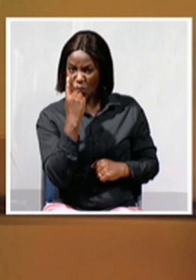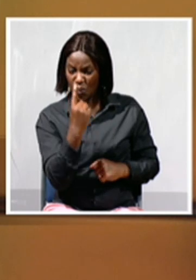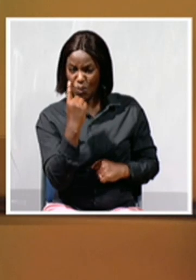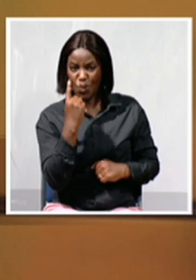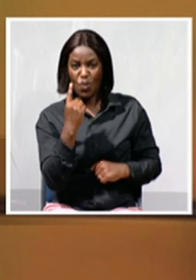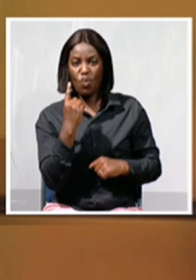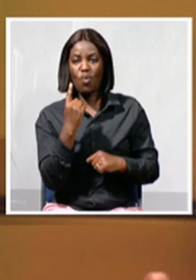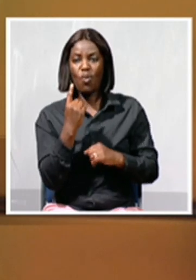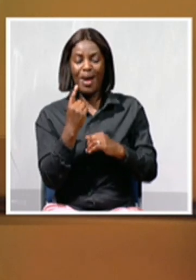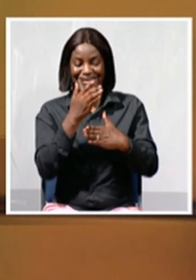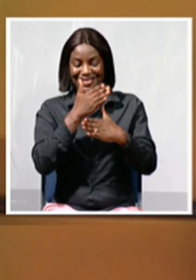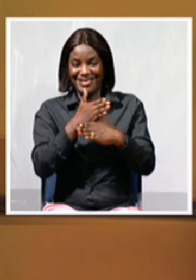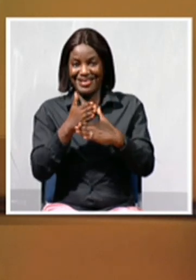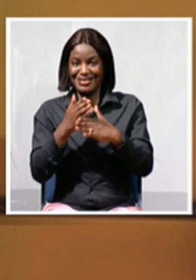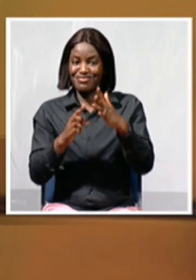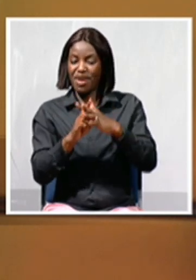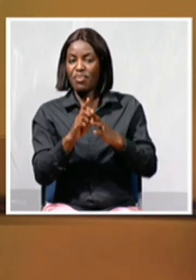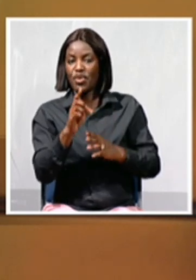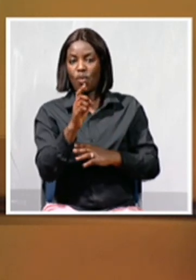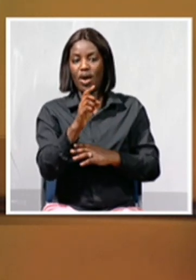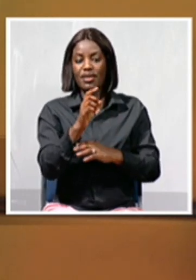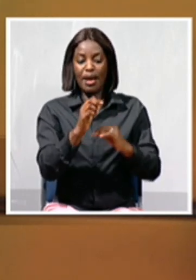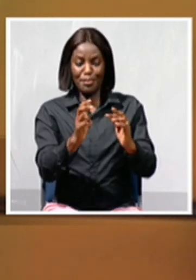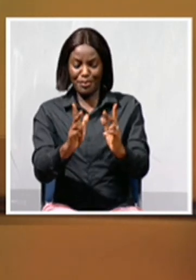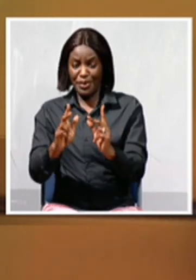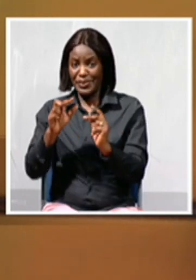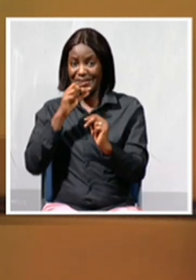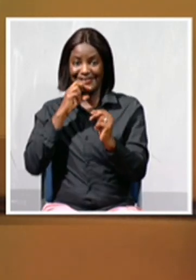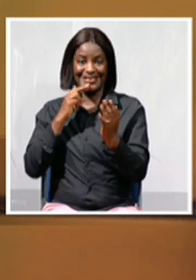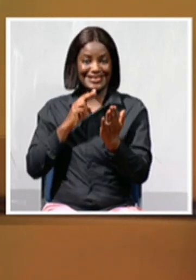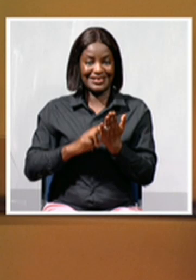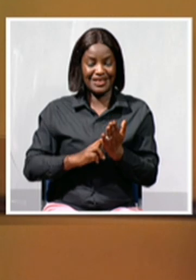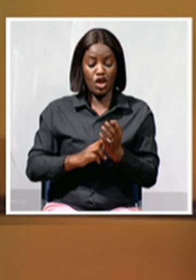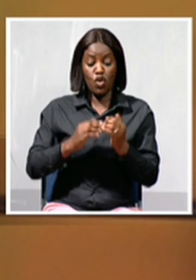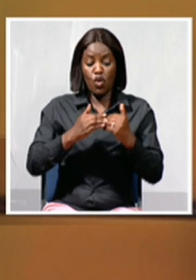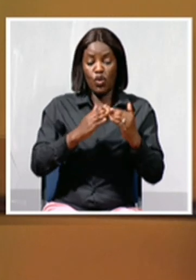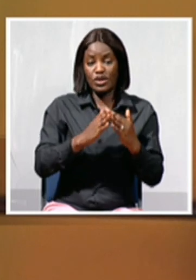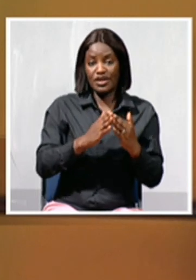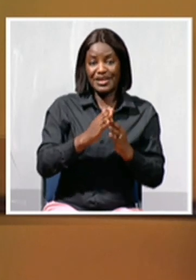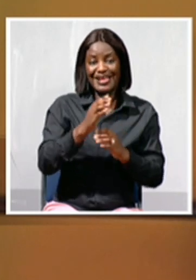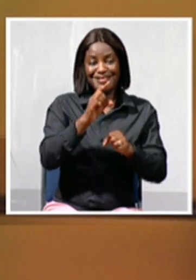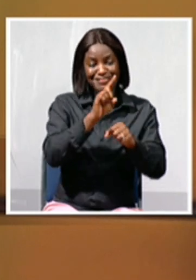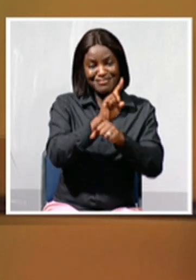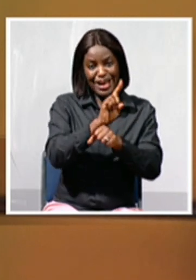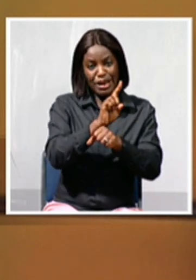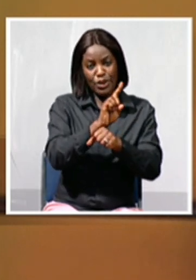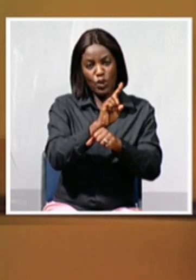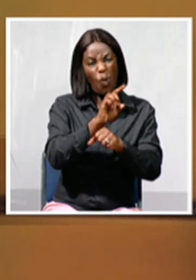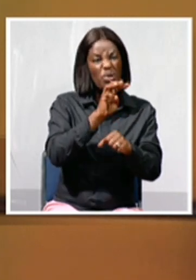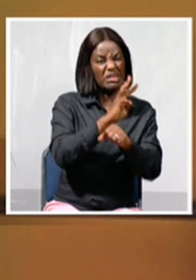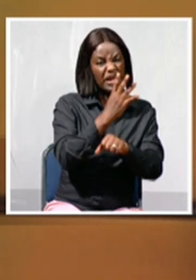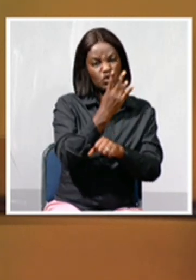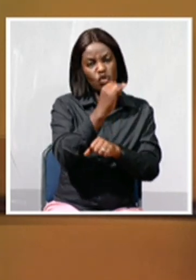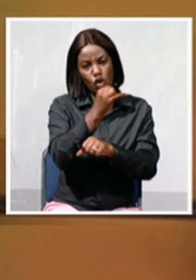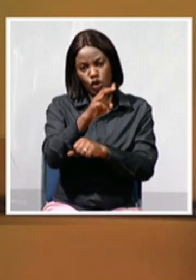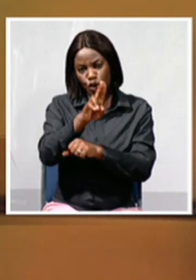phase was the general registration of voters, which we started on the 3rd of June to the 1st of